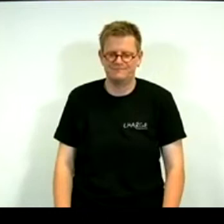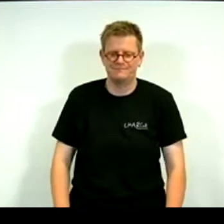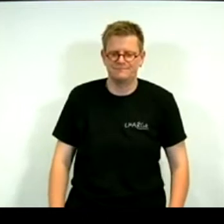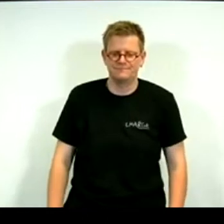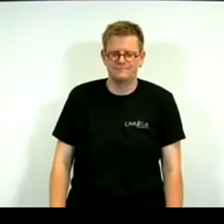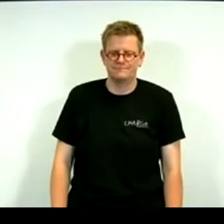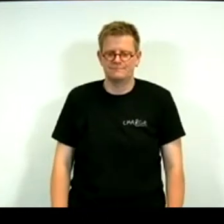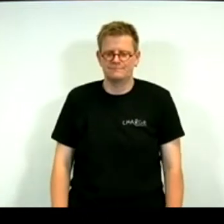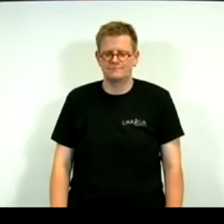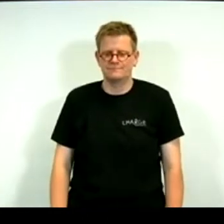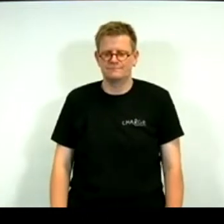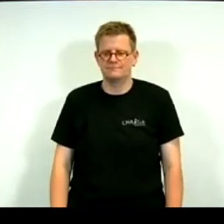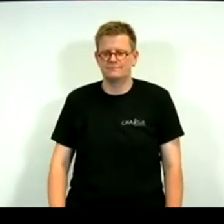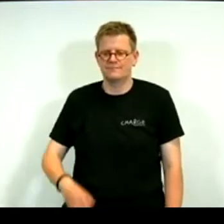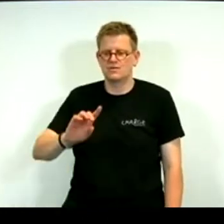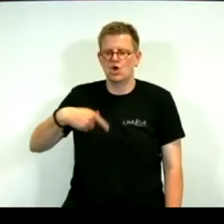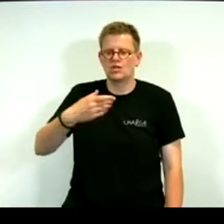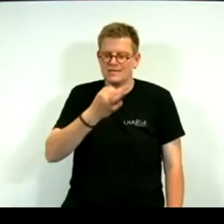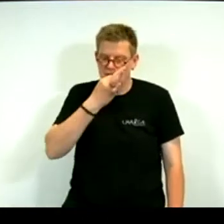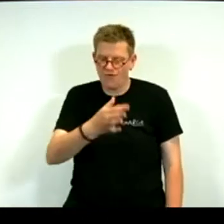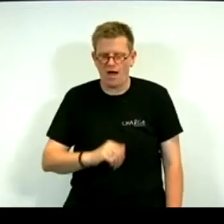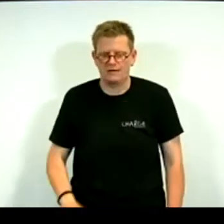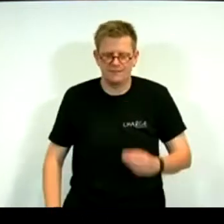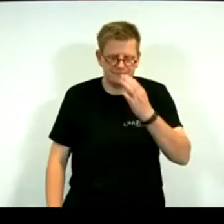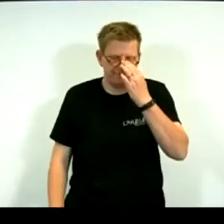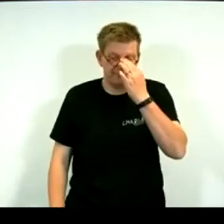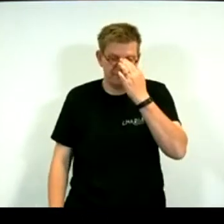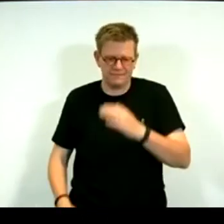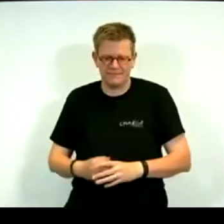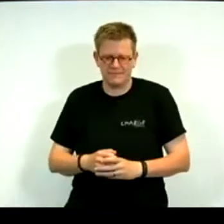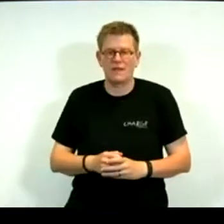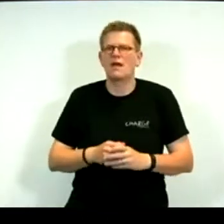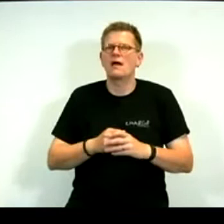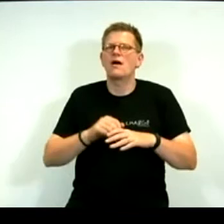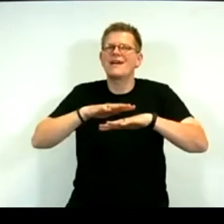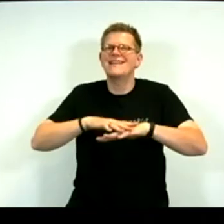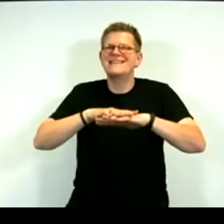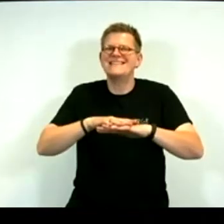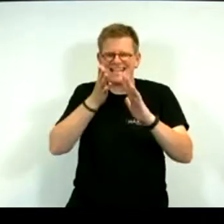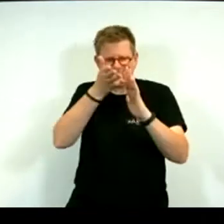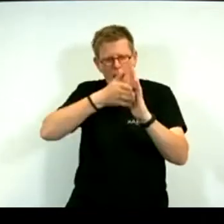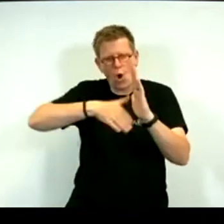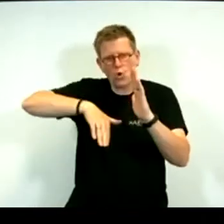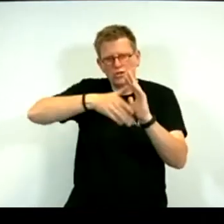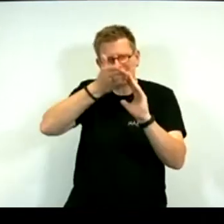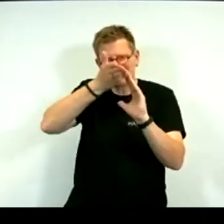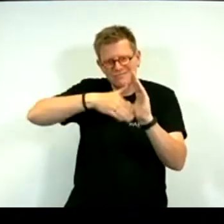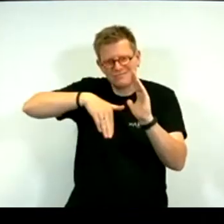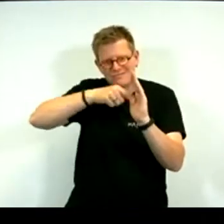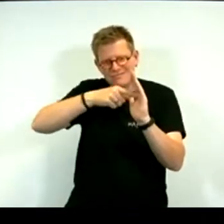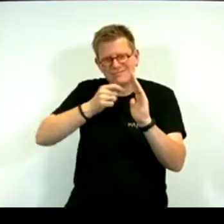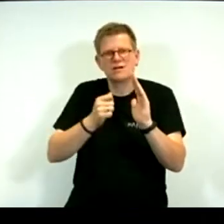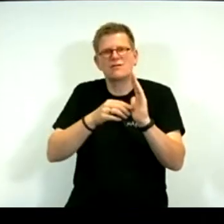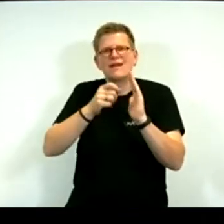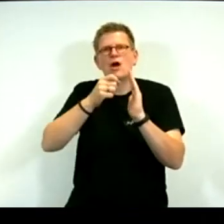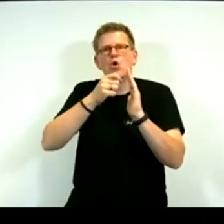Die nächste Frage, David. Next question, David. Children with retinal coloboma, can they and